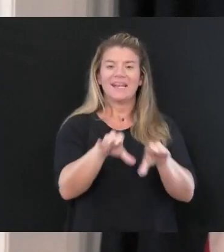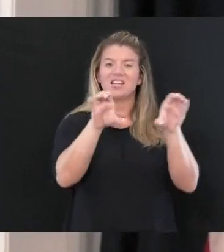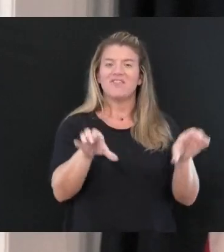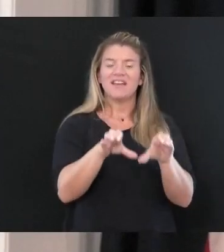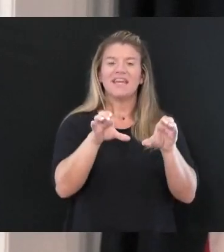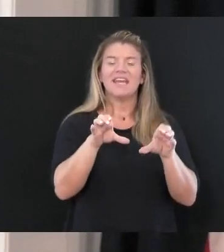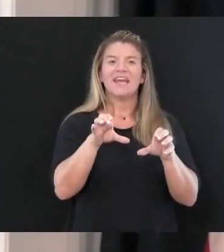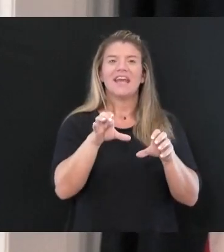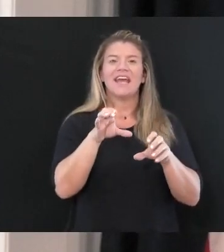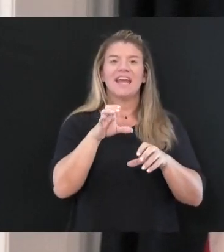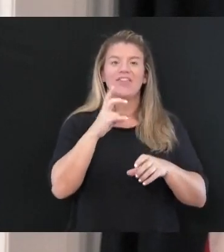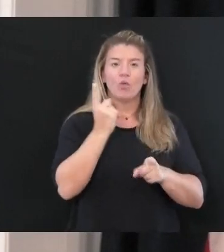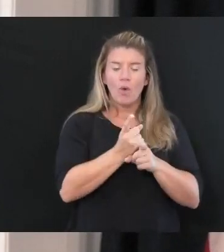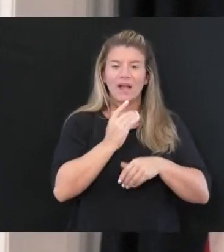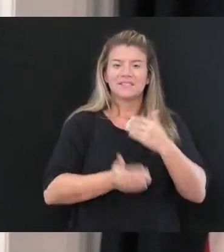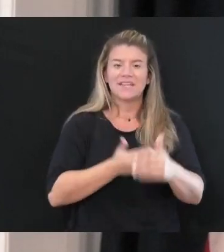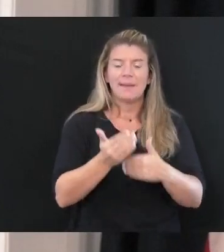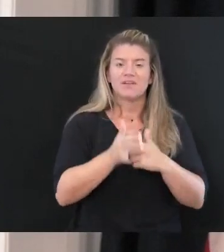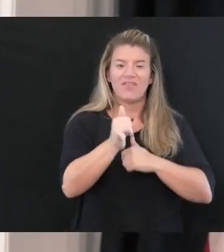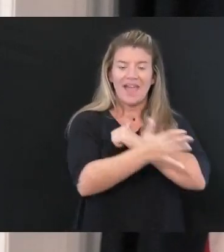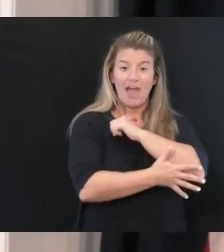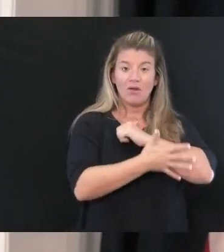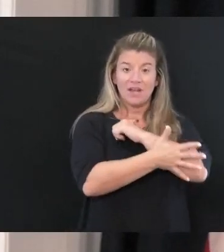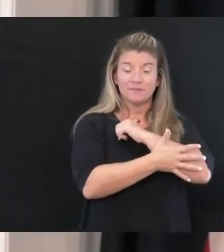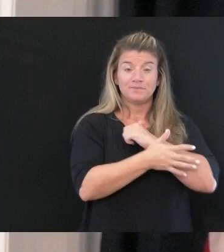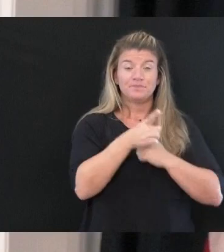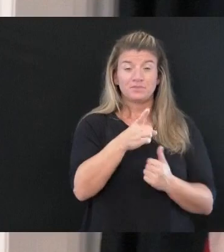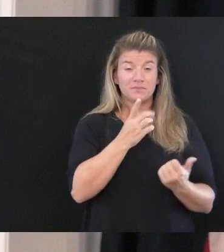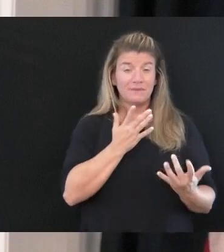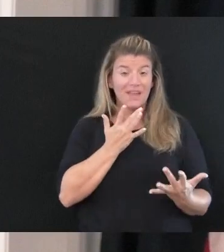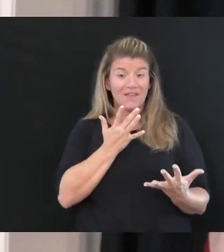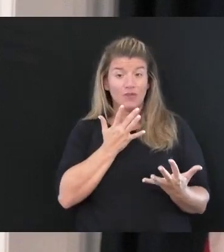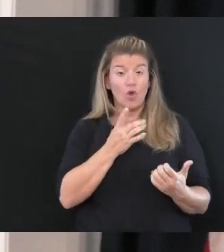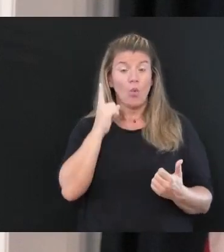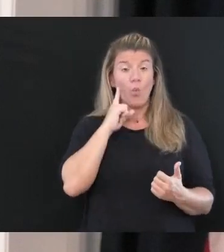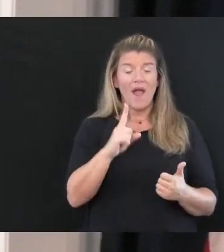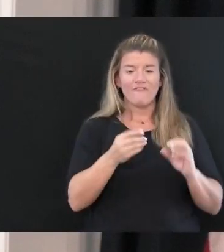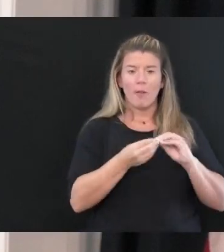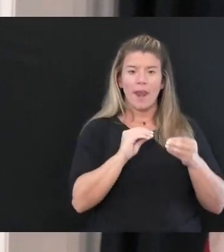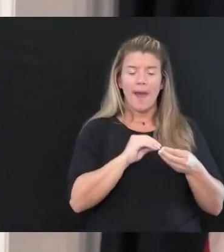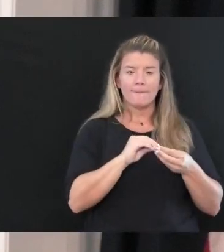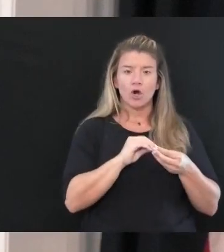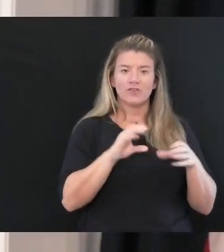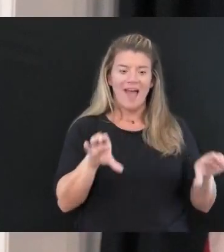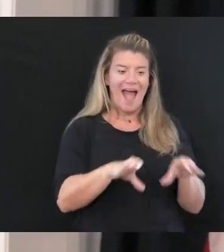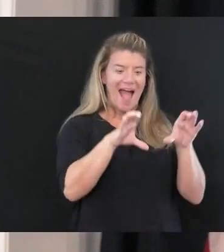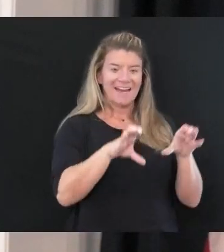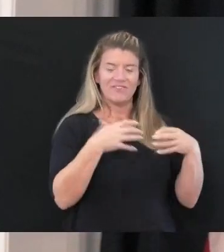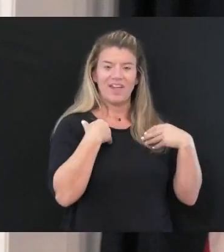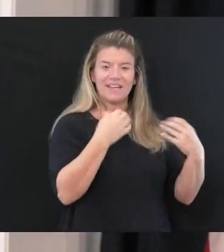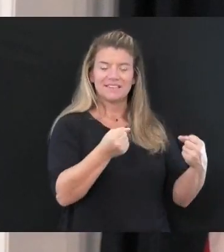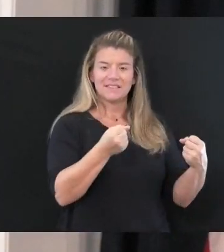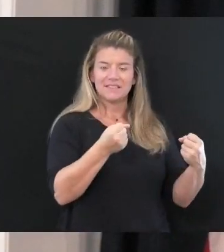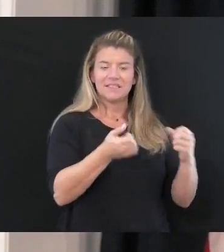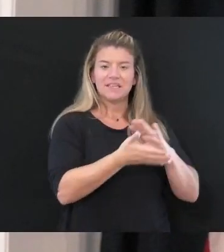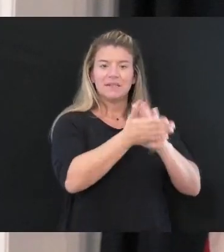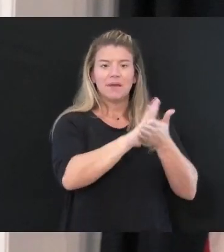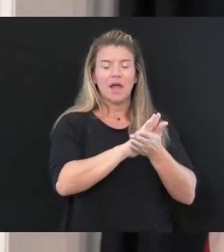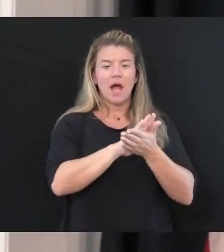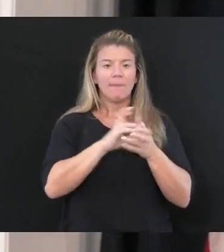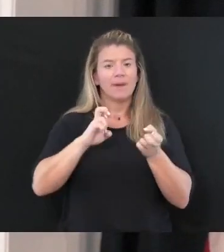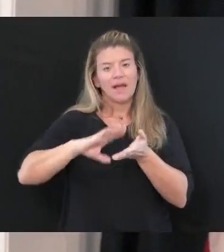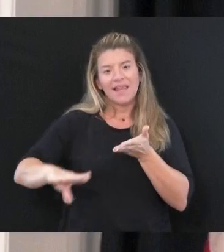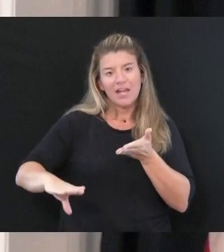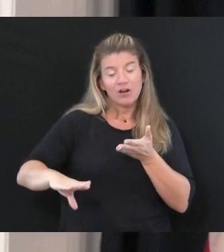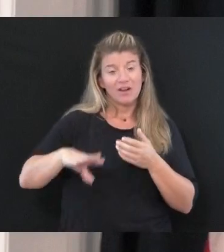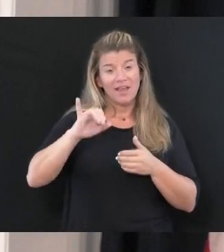and the status of the county. If we wait for the number of cases to be cleared, the active cases, then that would generally be a